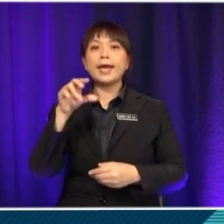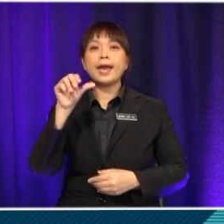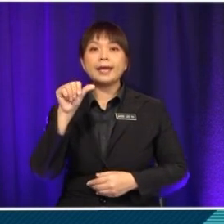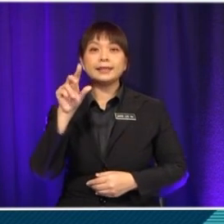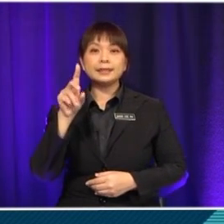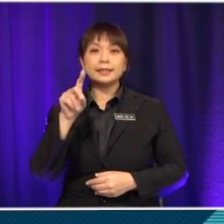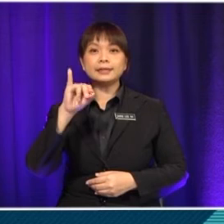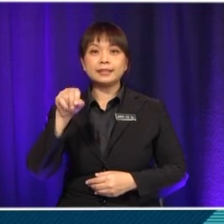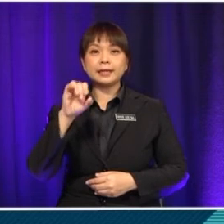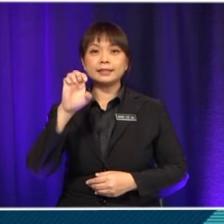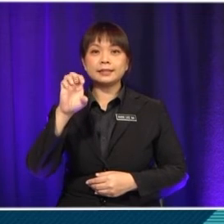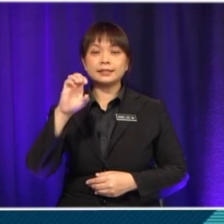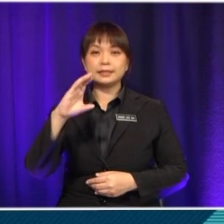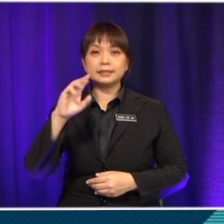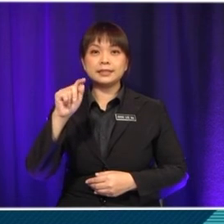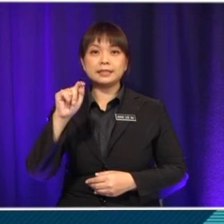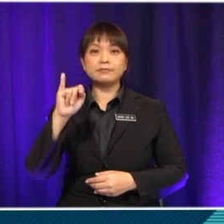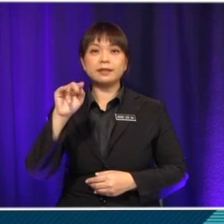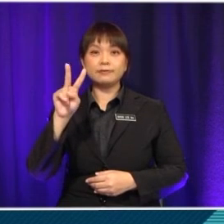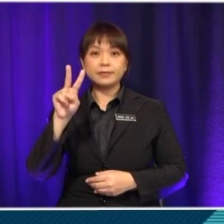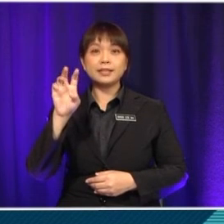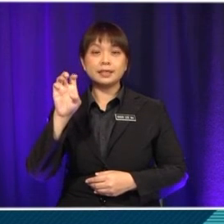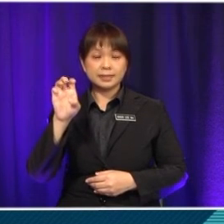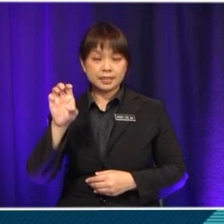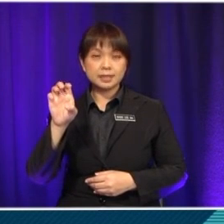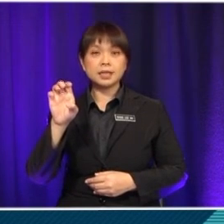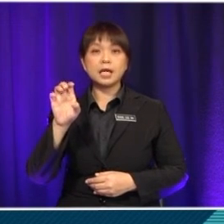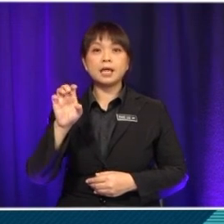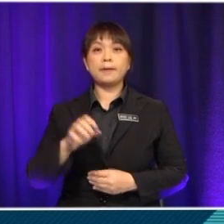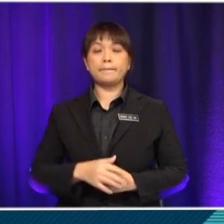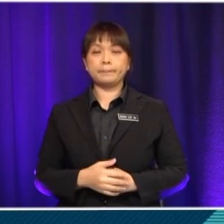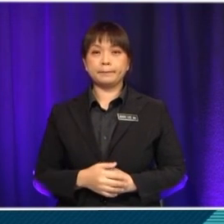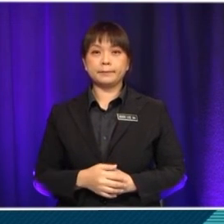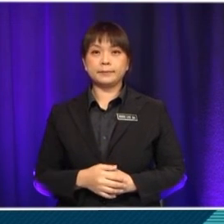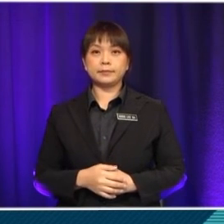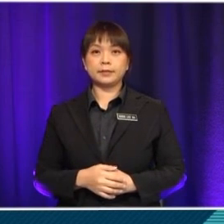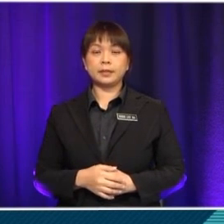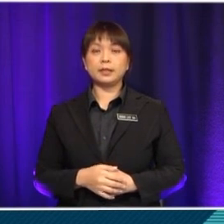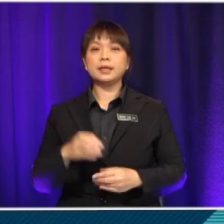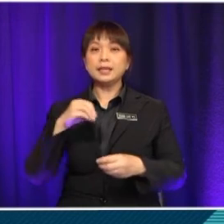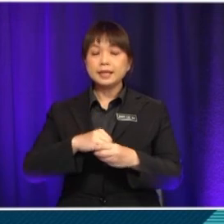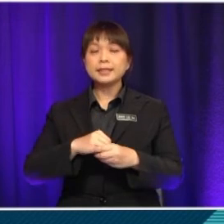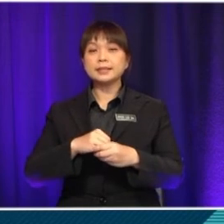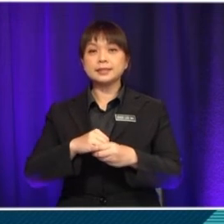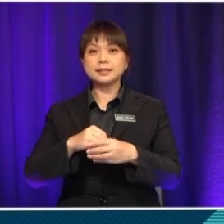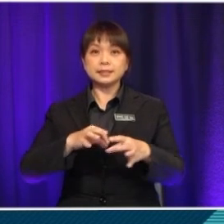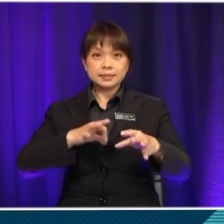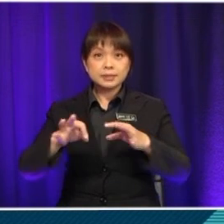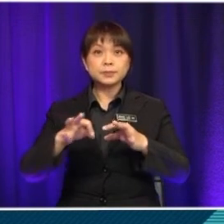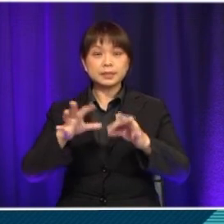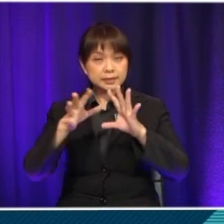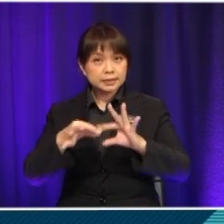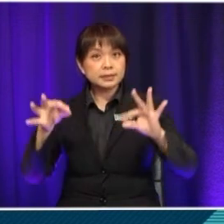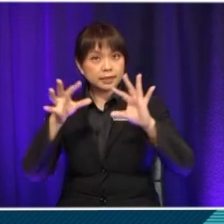right? So that's why adjectives are very important in describing the advantages and